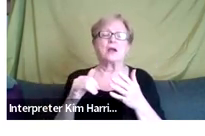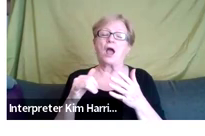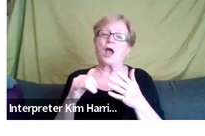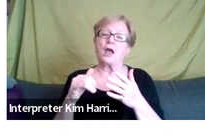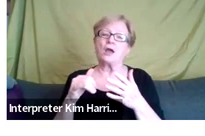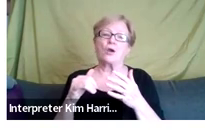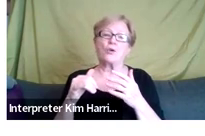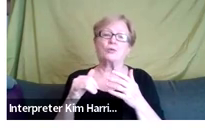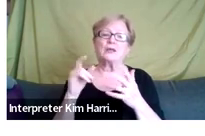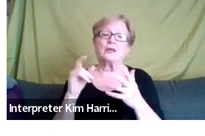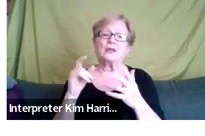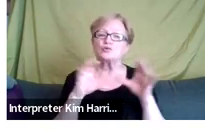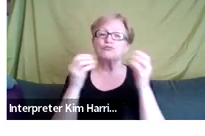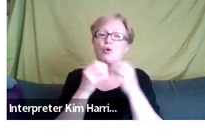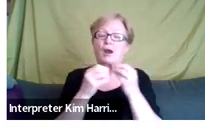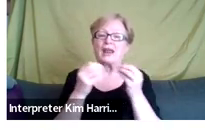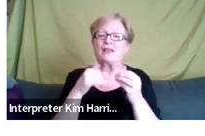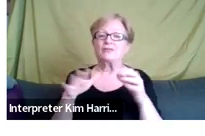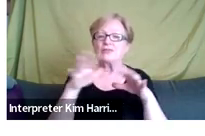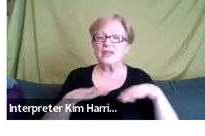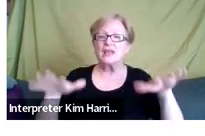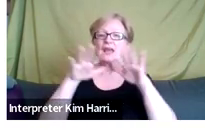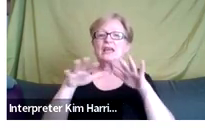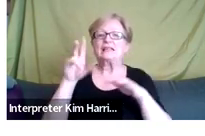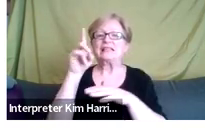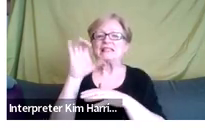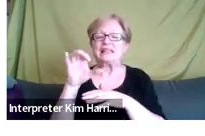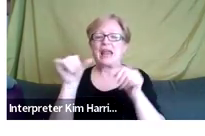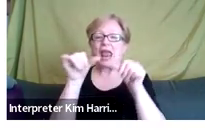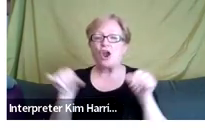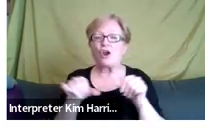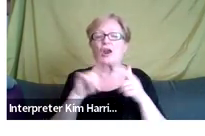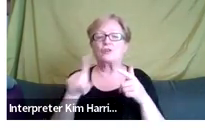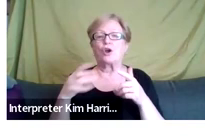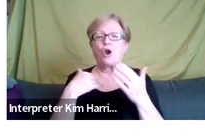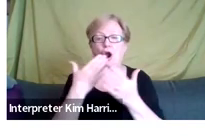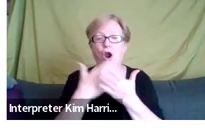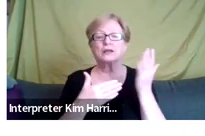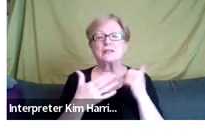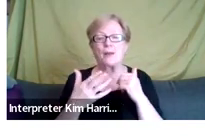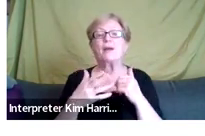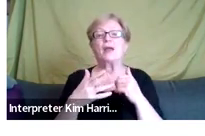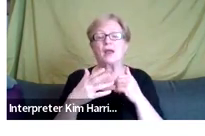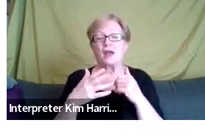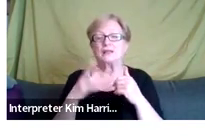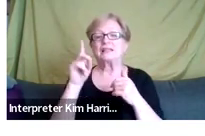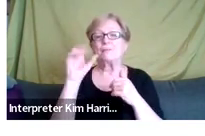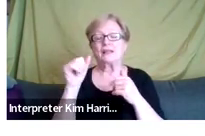in the DC area, there are disabled advocates who are working with